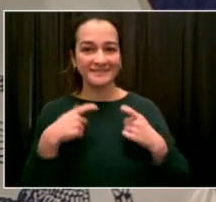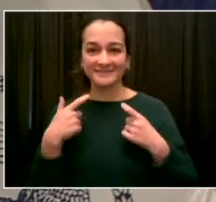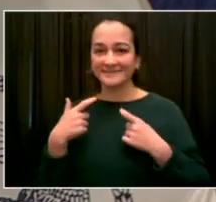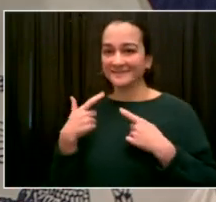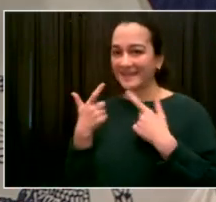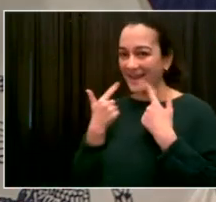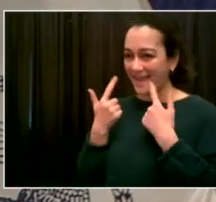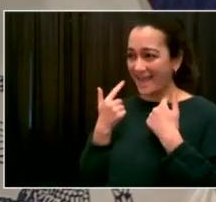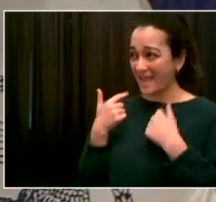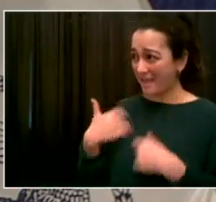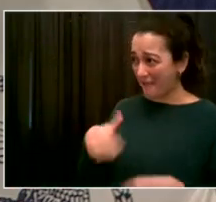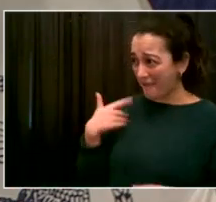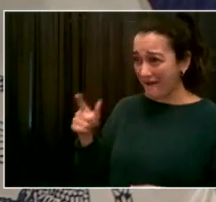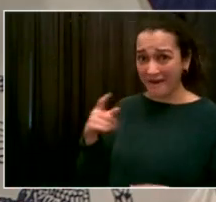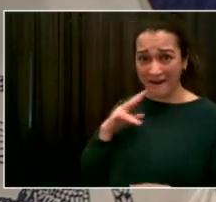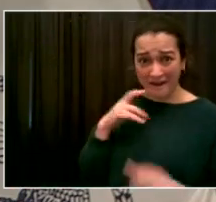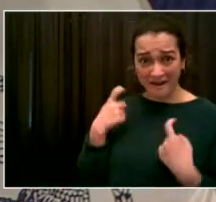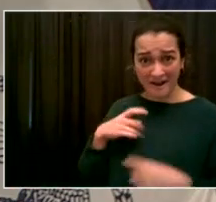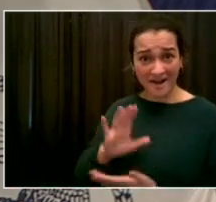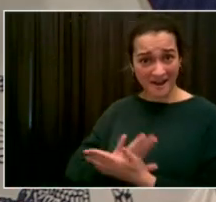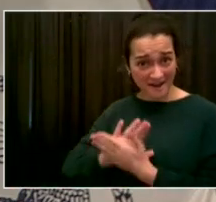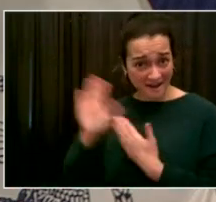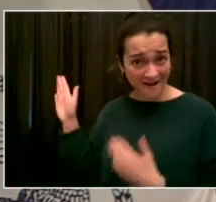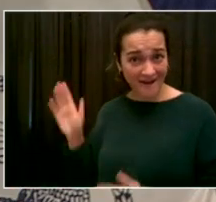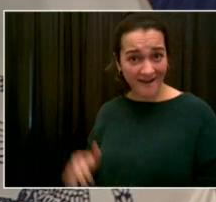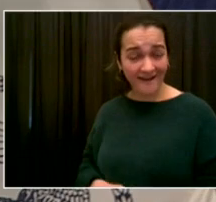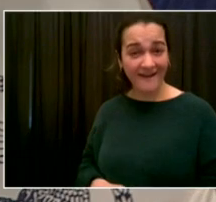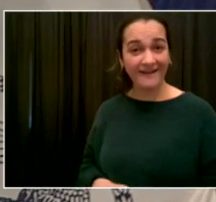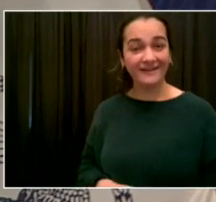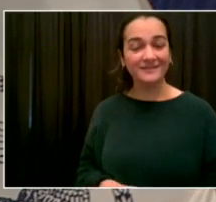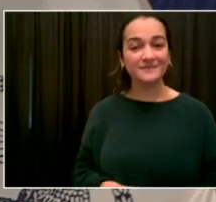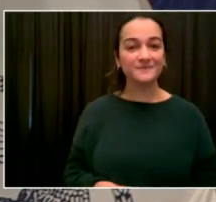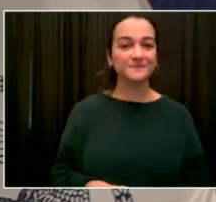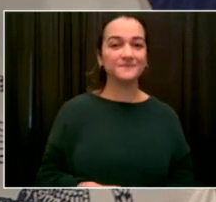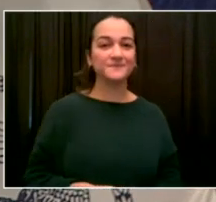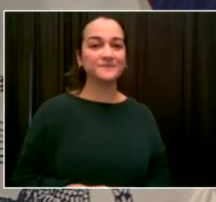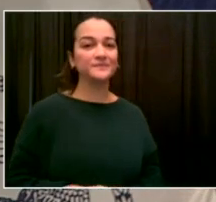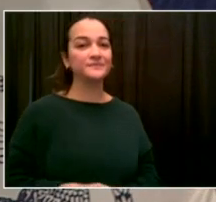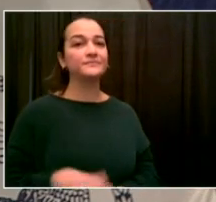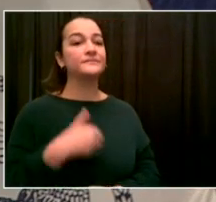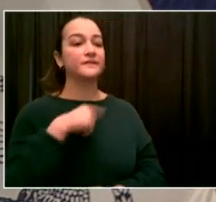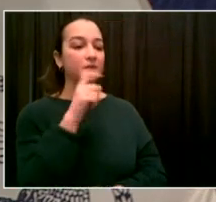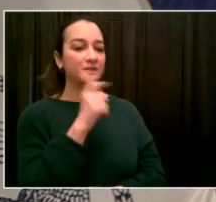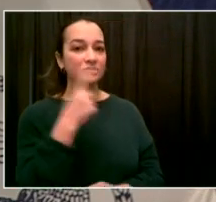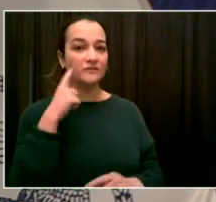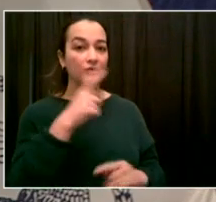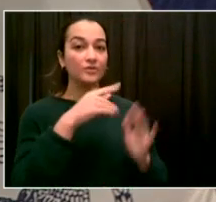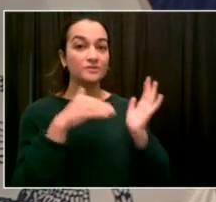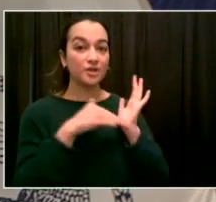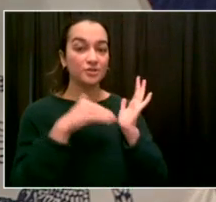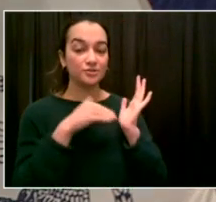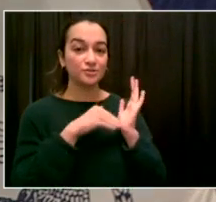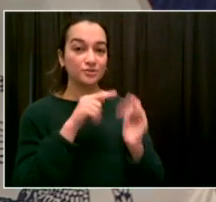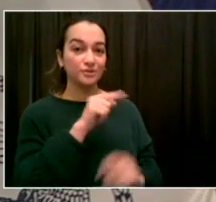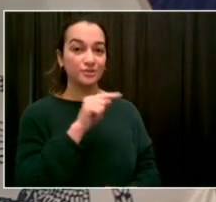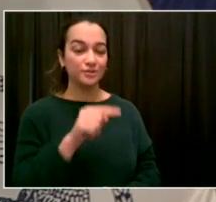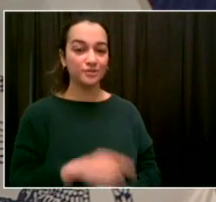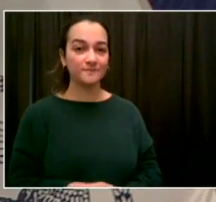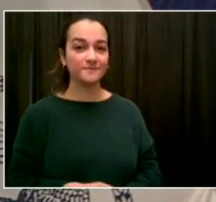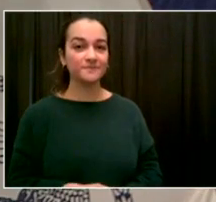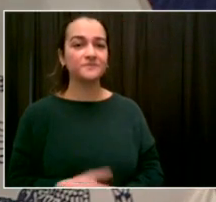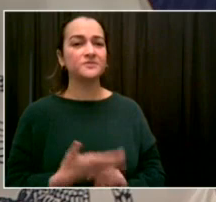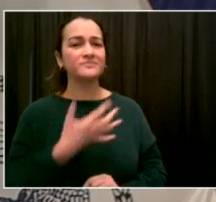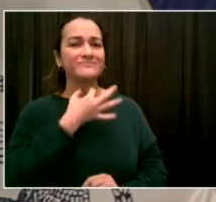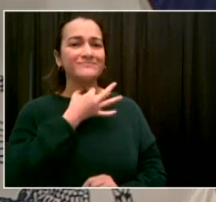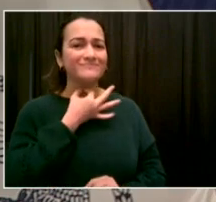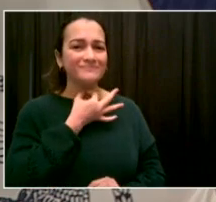So my question is for the doctors. First question, what percentage of the COVID infections that have been confirmed in the